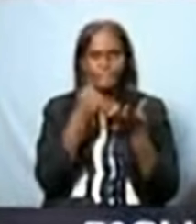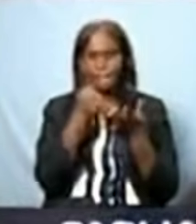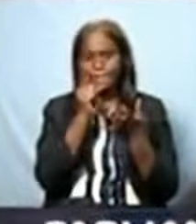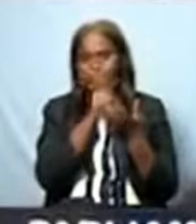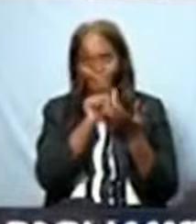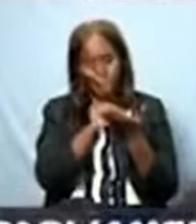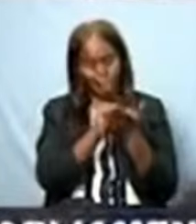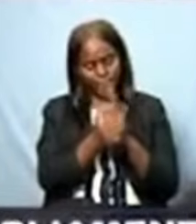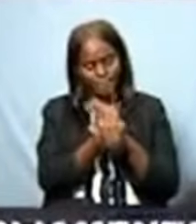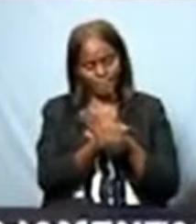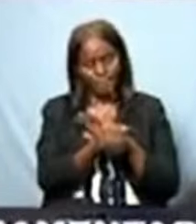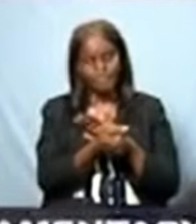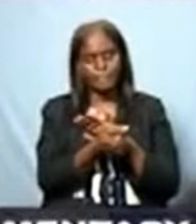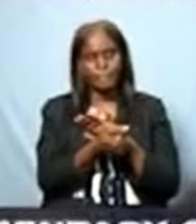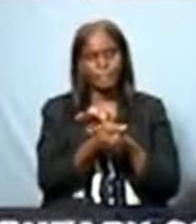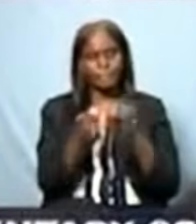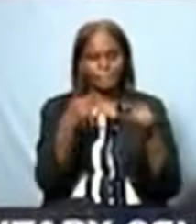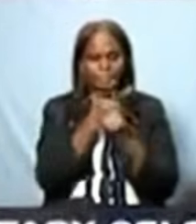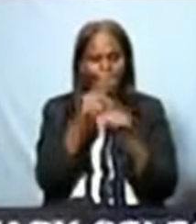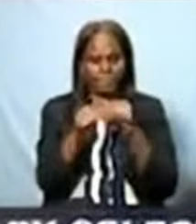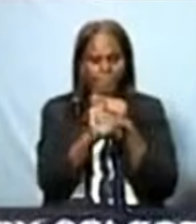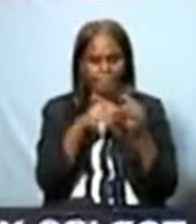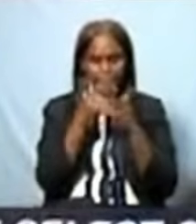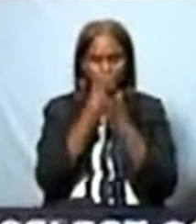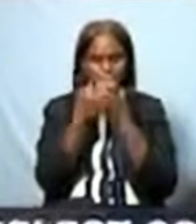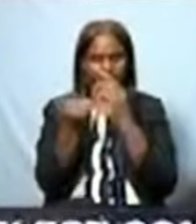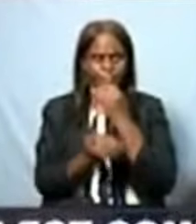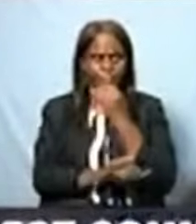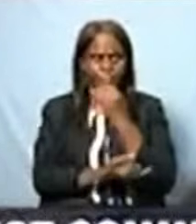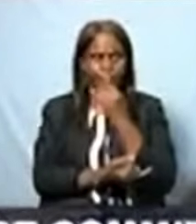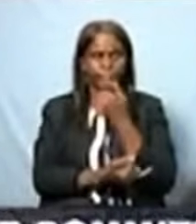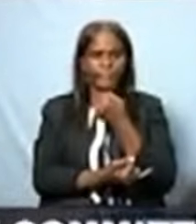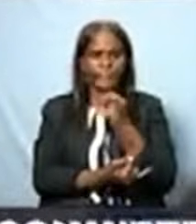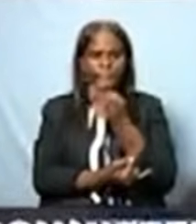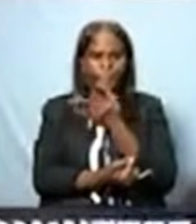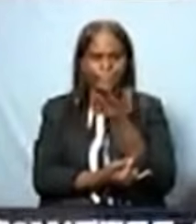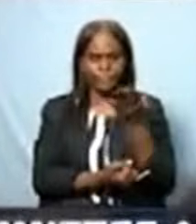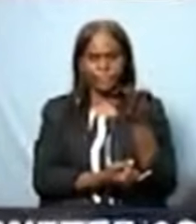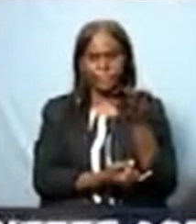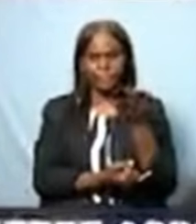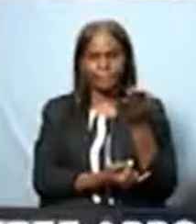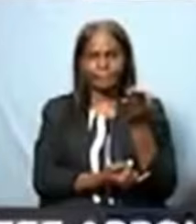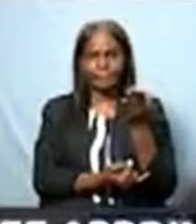this article contradicts the introduction of